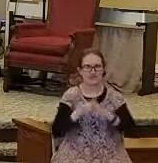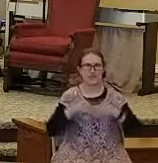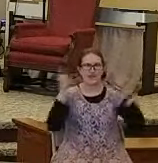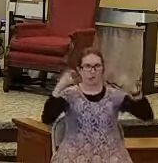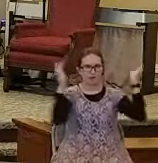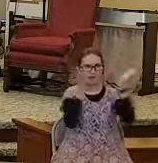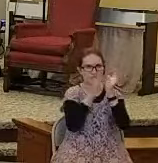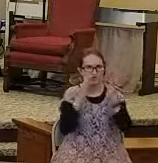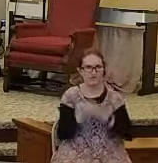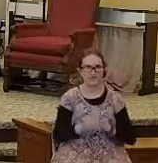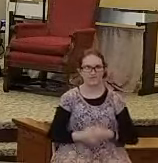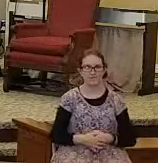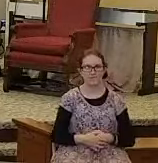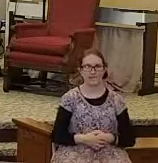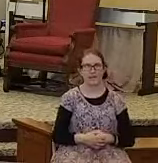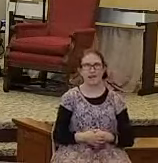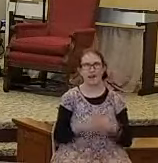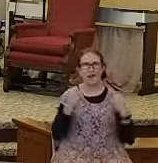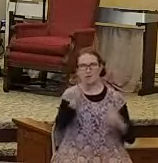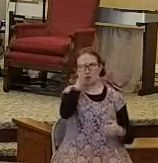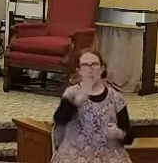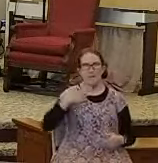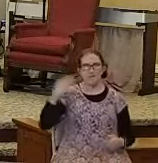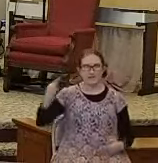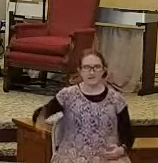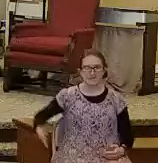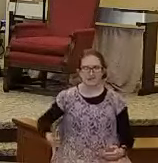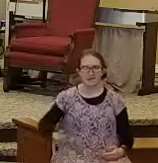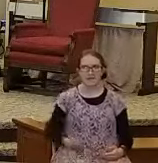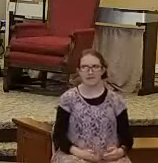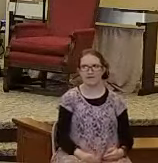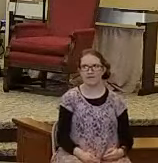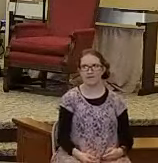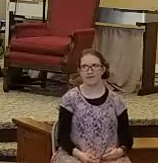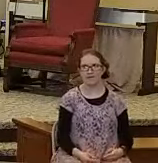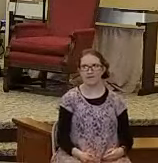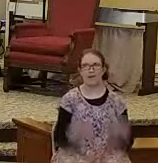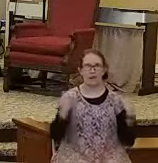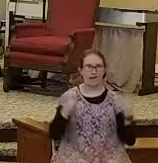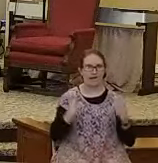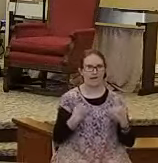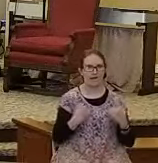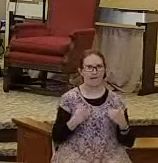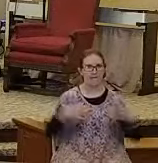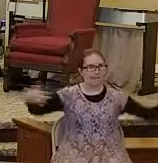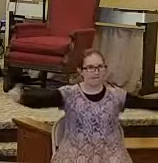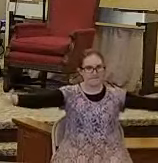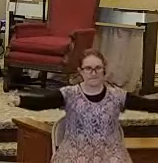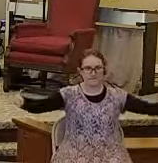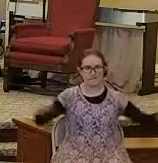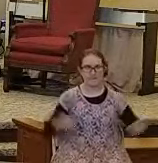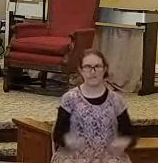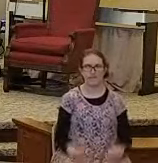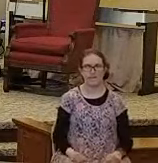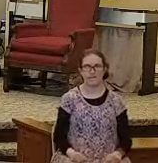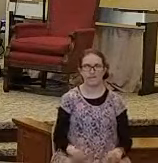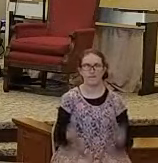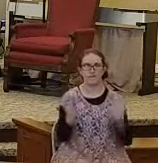Jesus, hallelujah. I've got God on my side. Amen. And I've got a majority. Hallelujah,